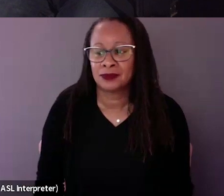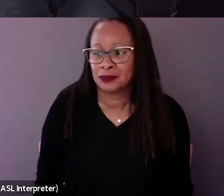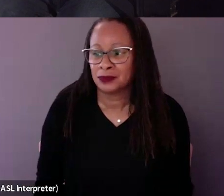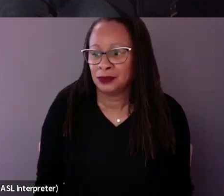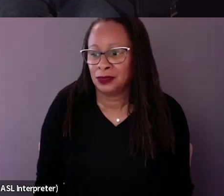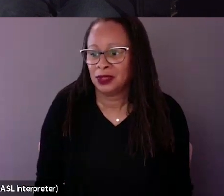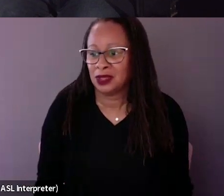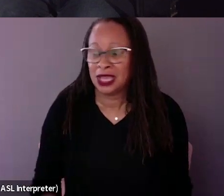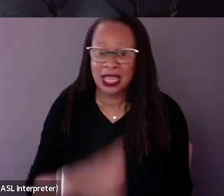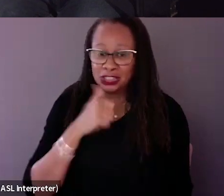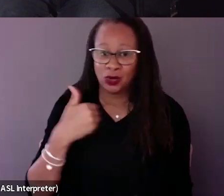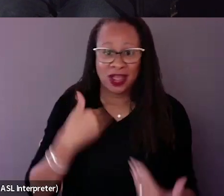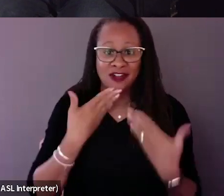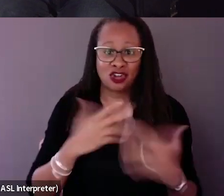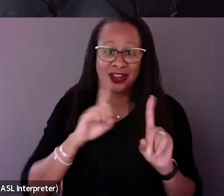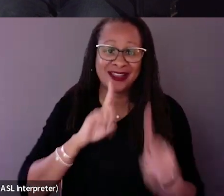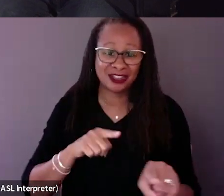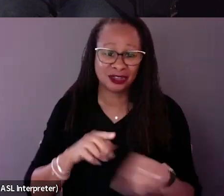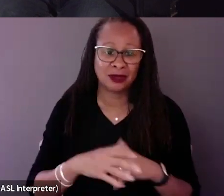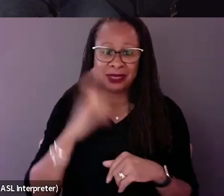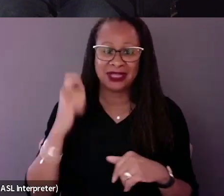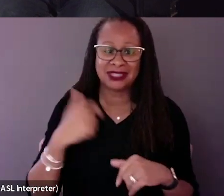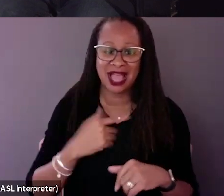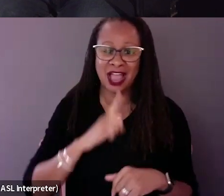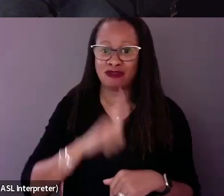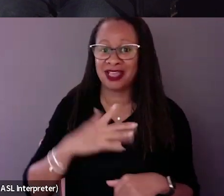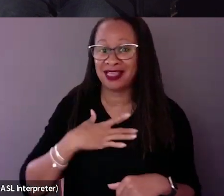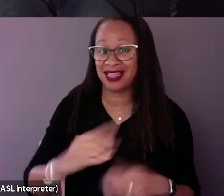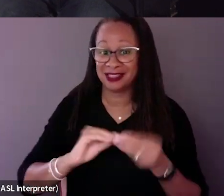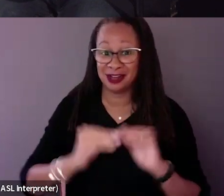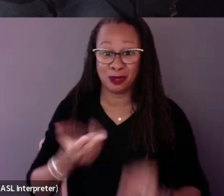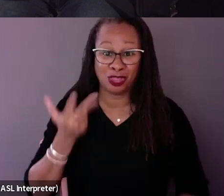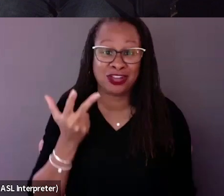I don't have a good answer for you because I myself really like the number 3.